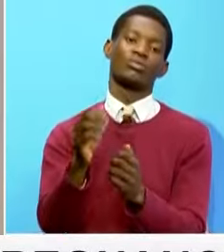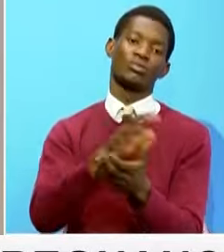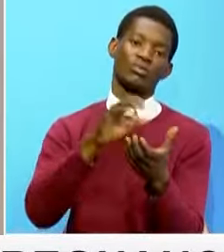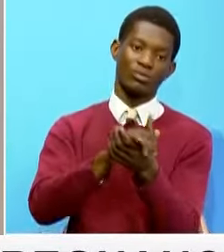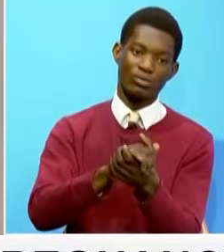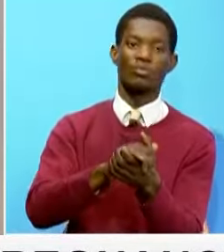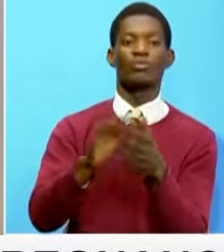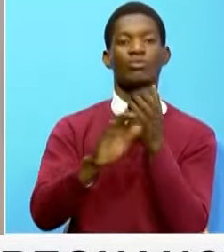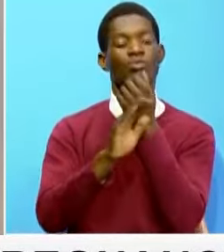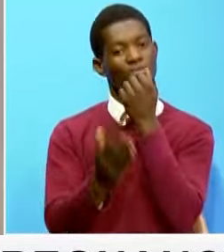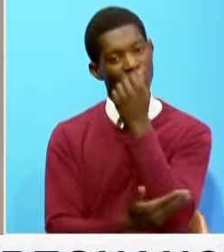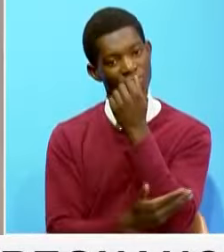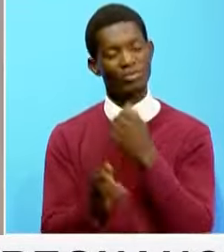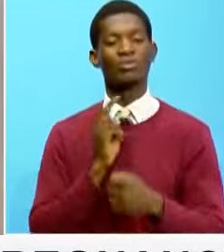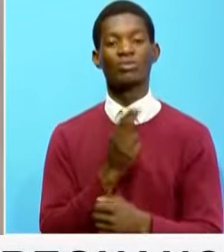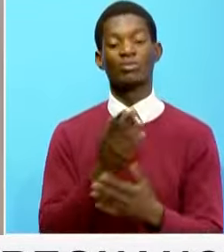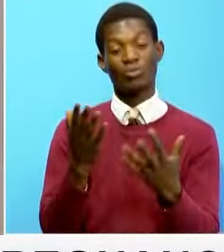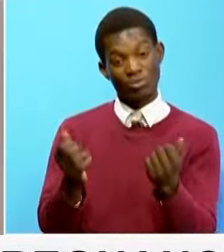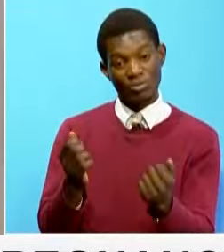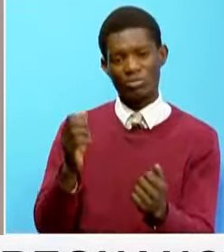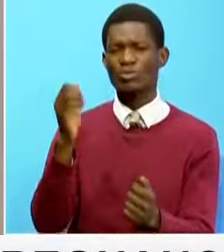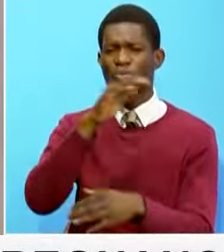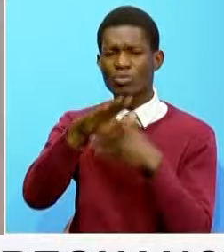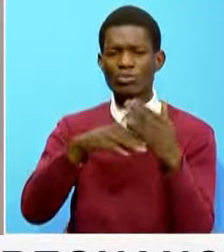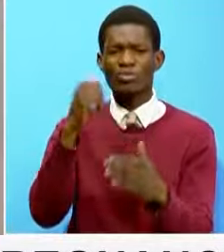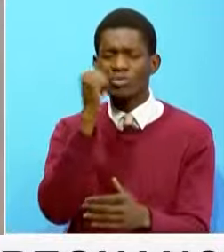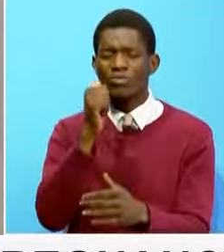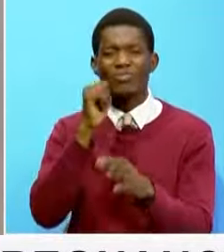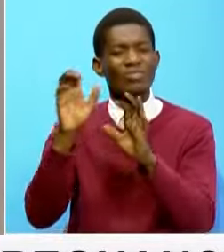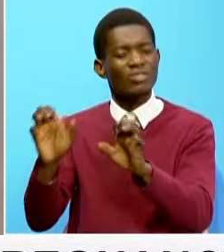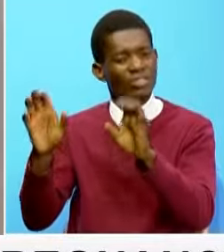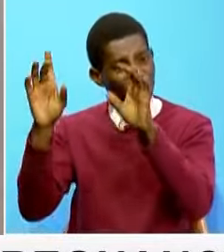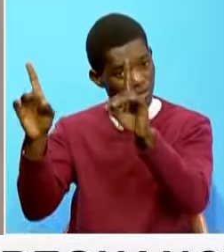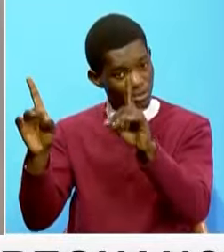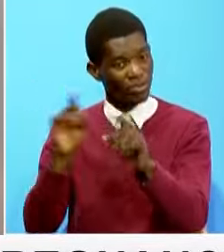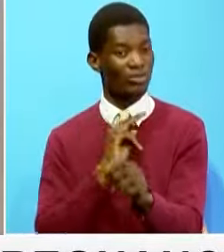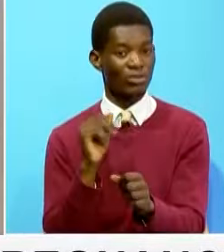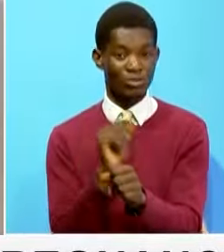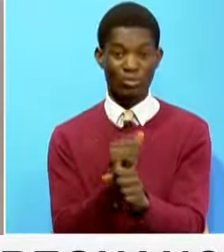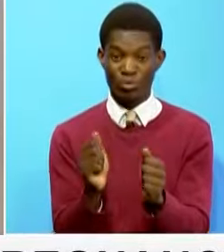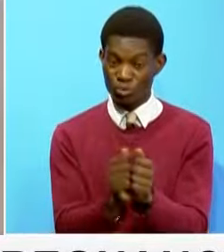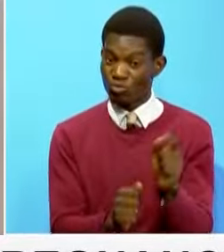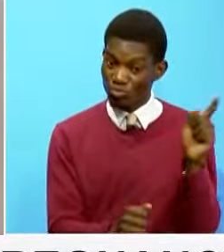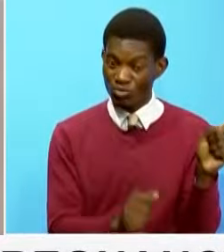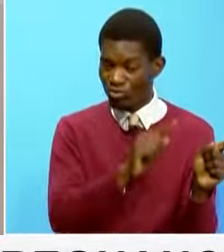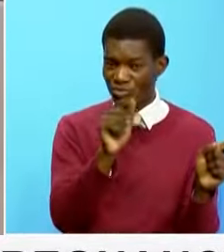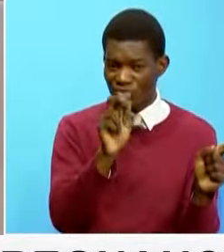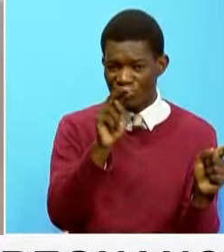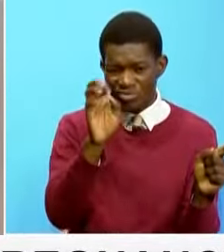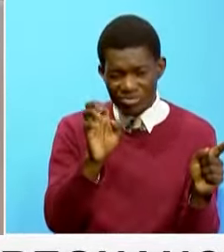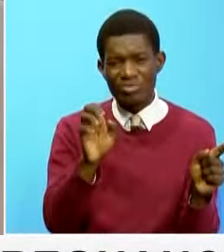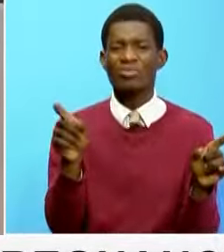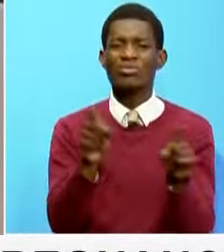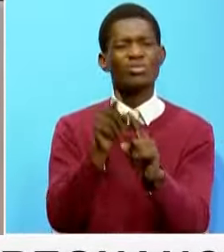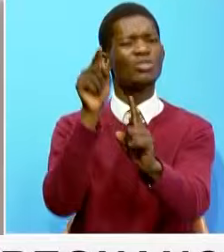that a girl is educated, and us working with the ZANEC team, we are working towards the same goal. So we are here